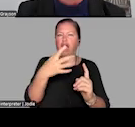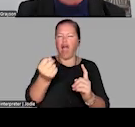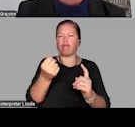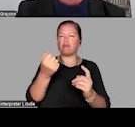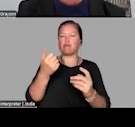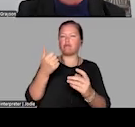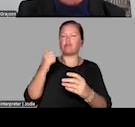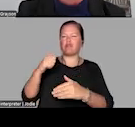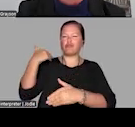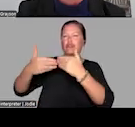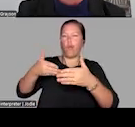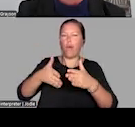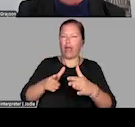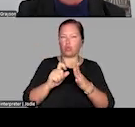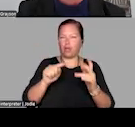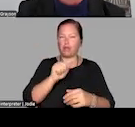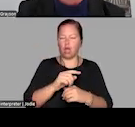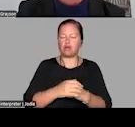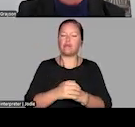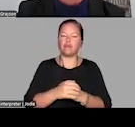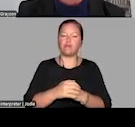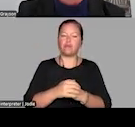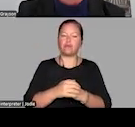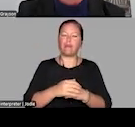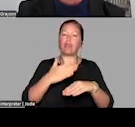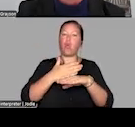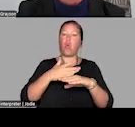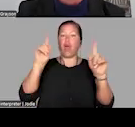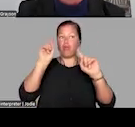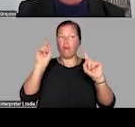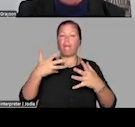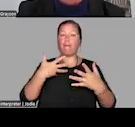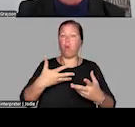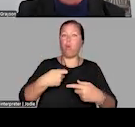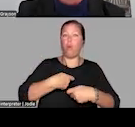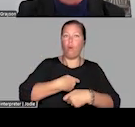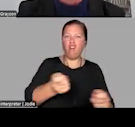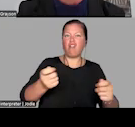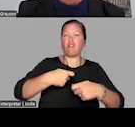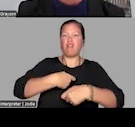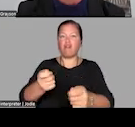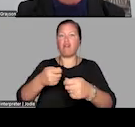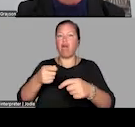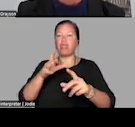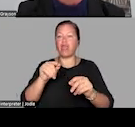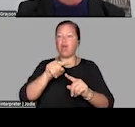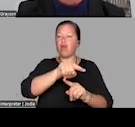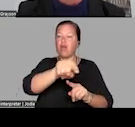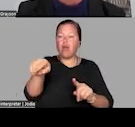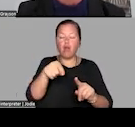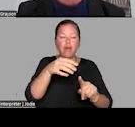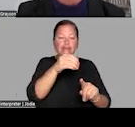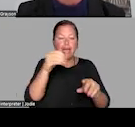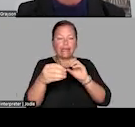sense. The work online these days is increasingly being disseminated, and people can derive additional work from it, transform those work in